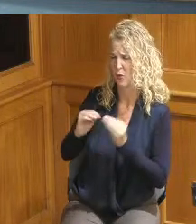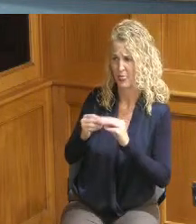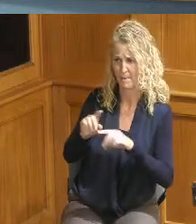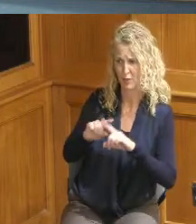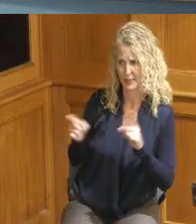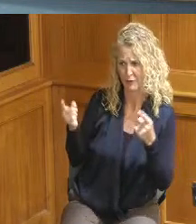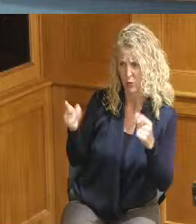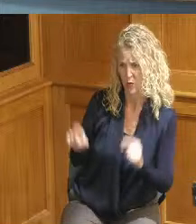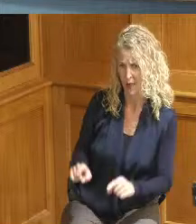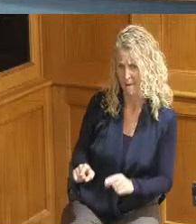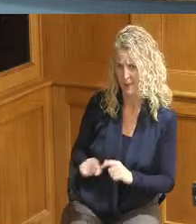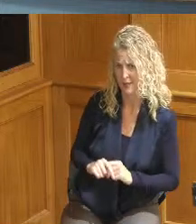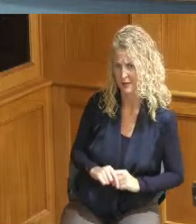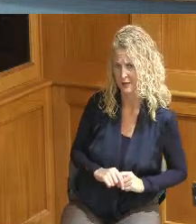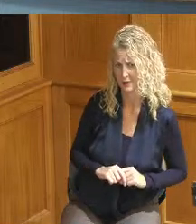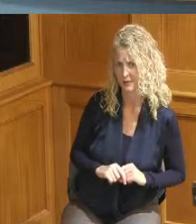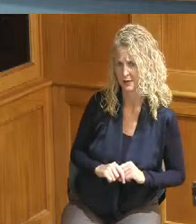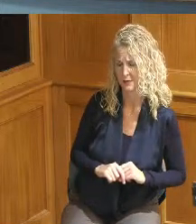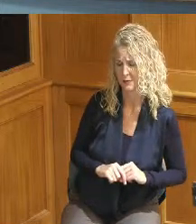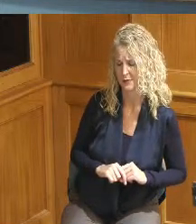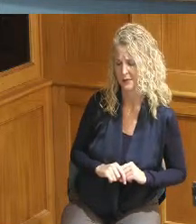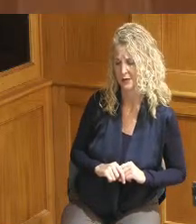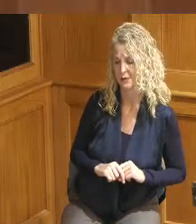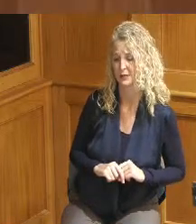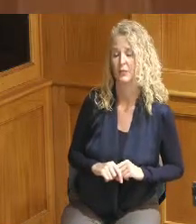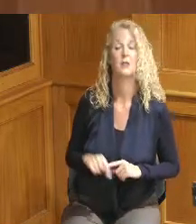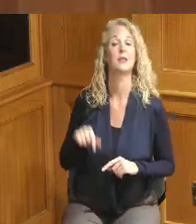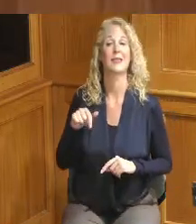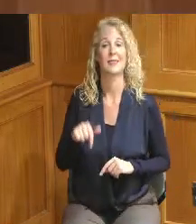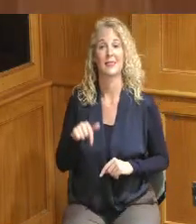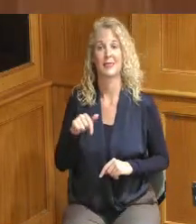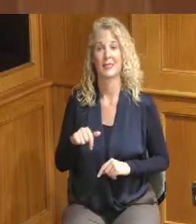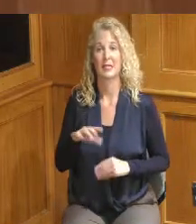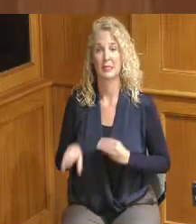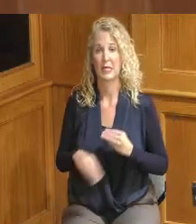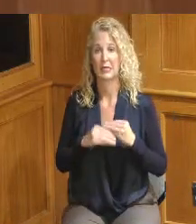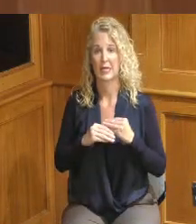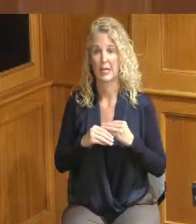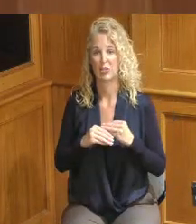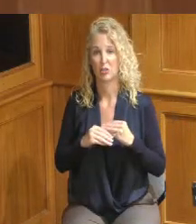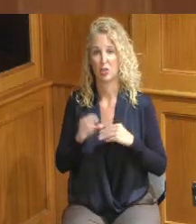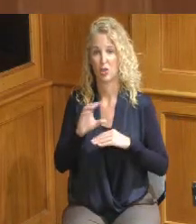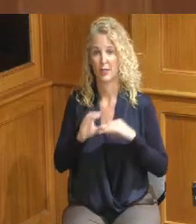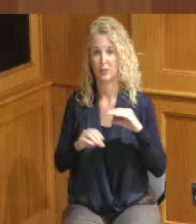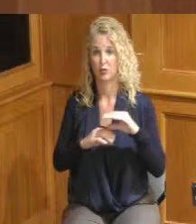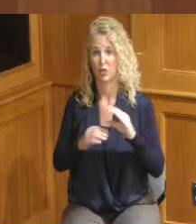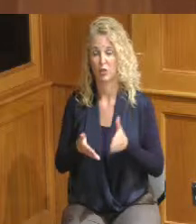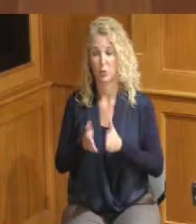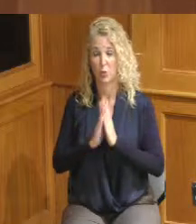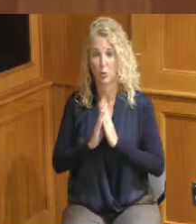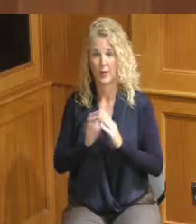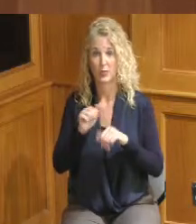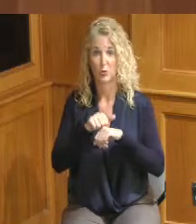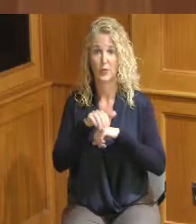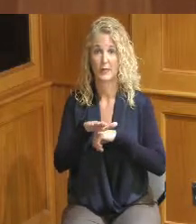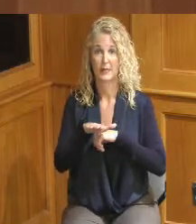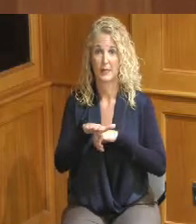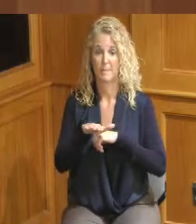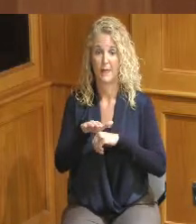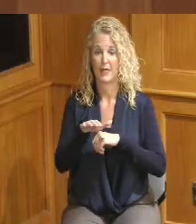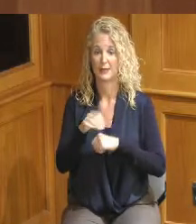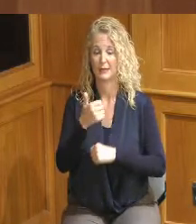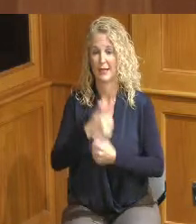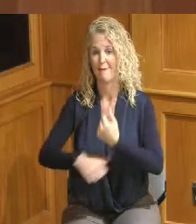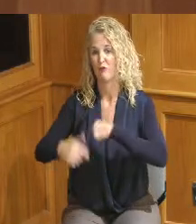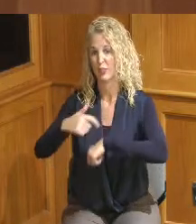the numbers before the 13 million? So this is just an additional construction request, so we submit that legislation every single